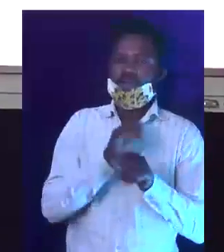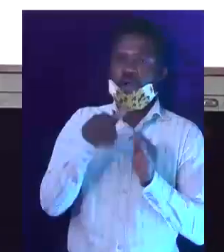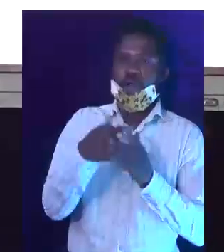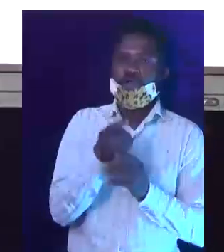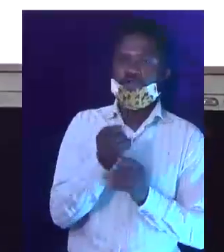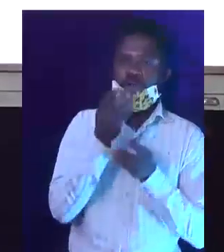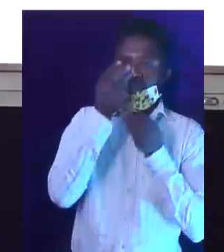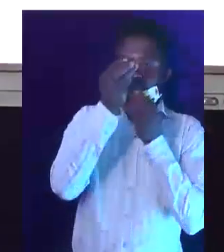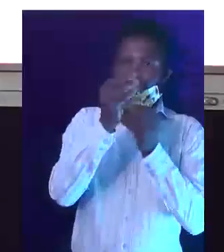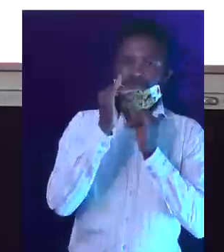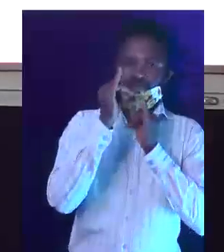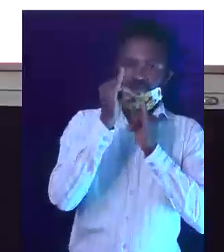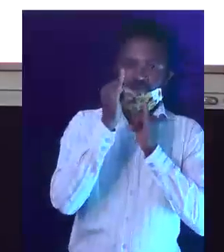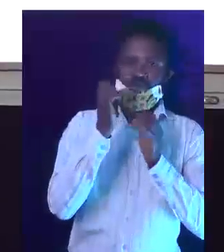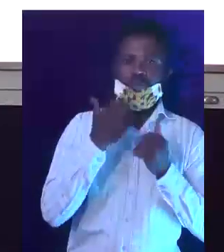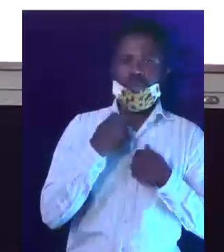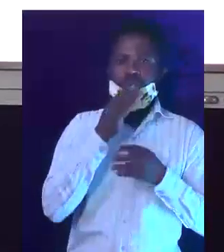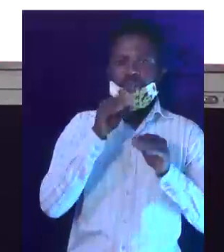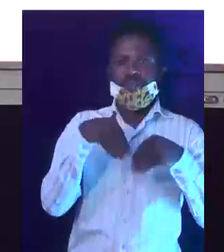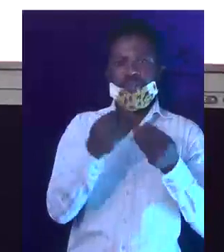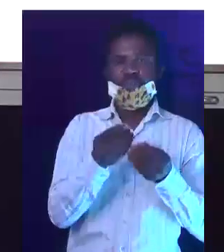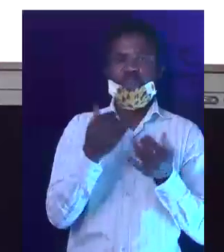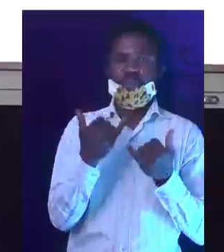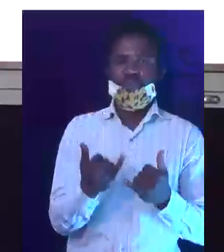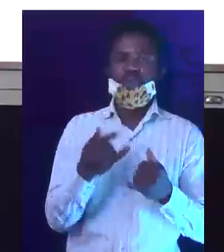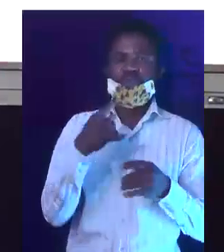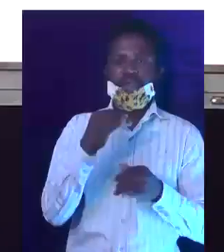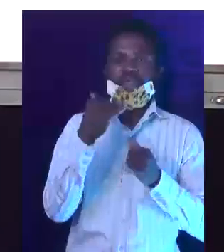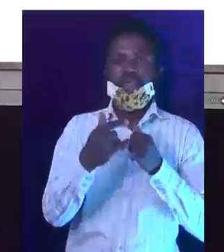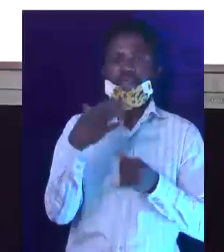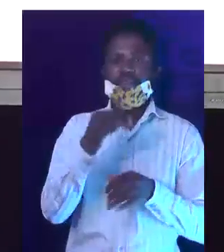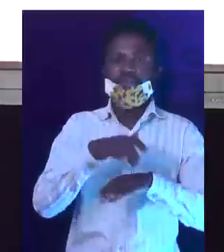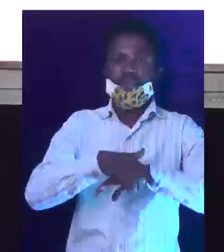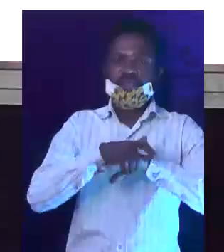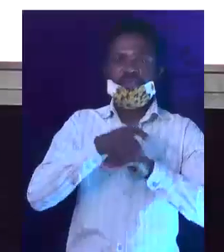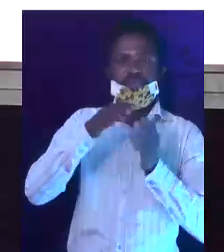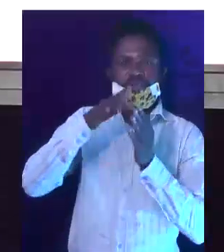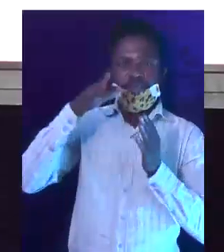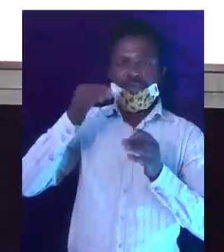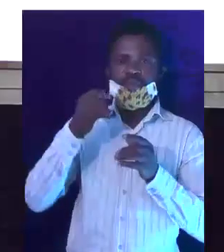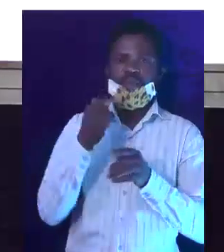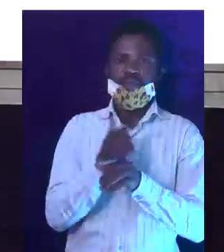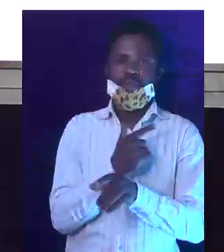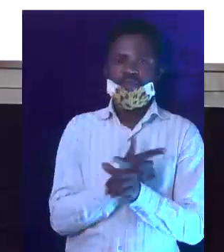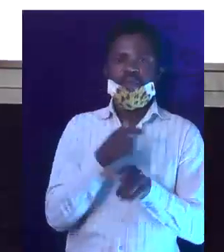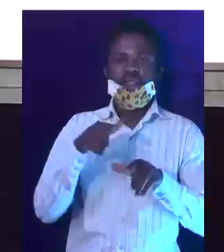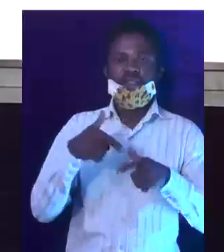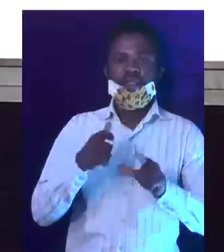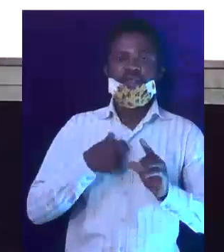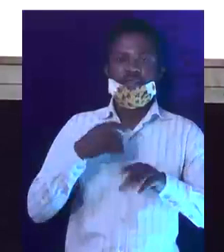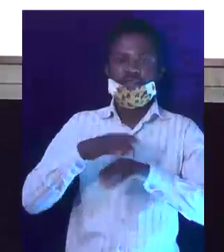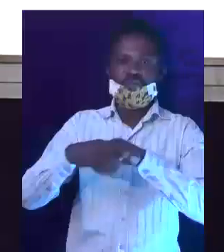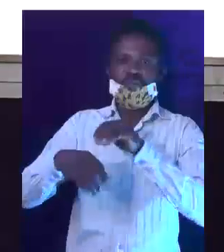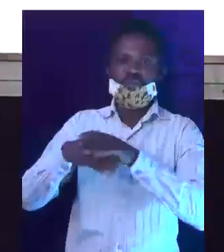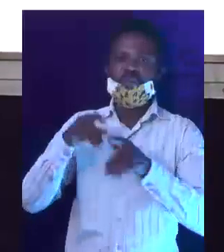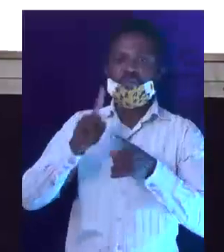all the guidelines you've been given. We've come to the end of the English Studies lesson. Let me now hand you